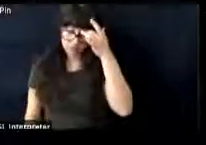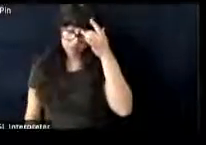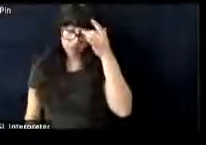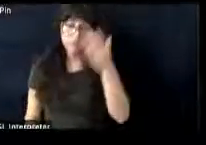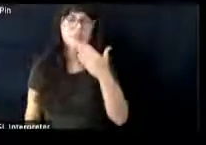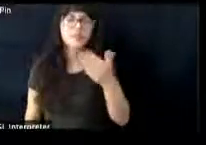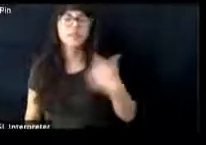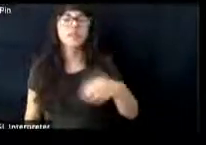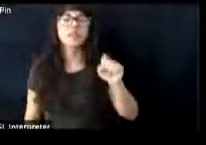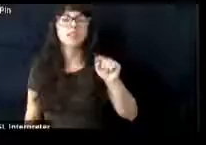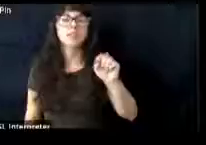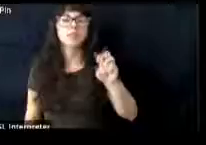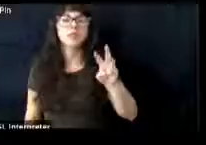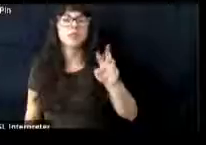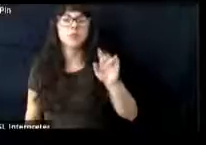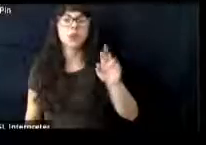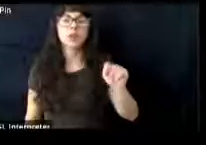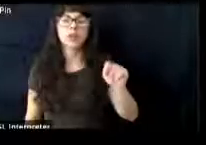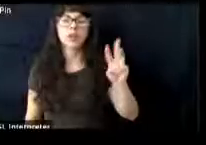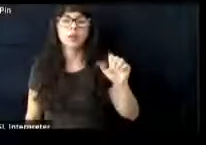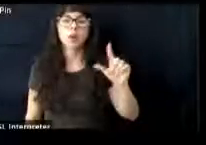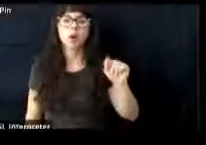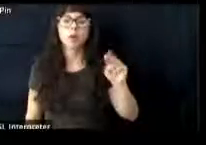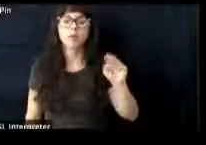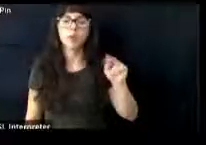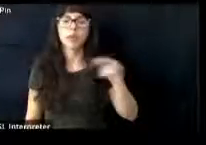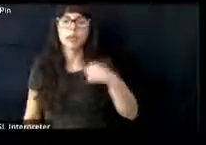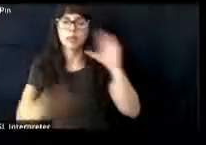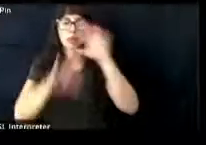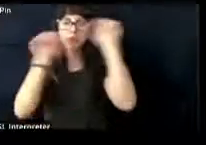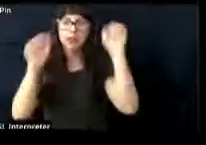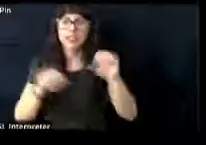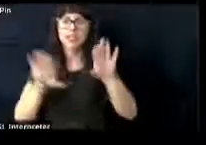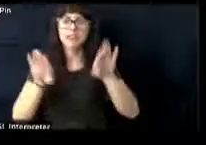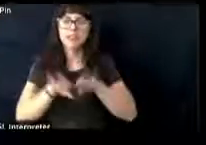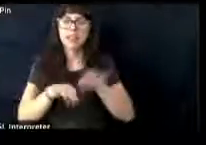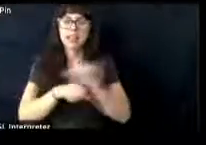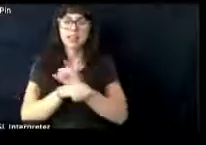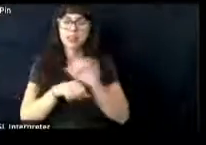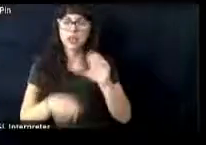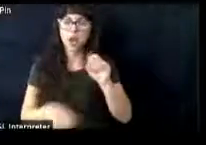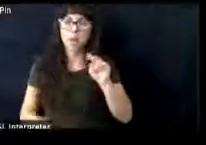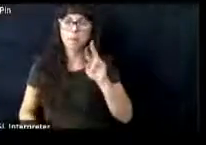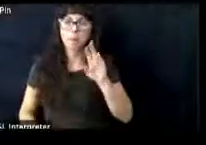Stuart Waldman. I'm president of the Valley Industry and Commerce Association, VICA.